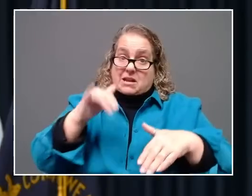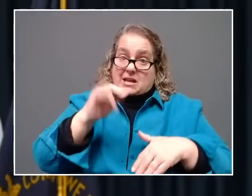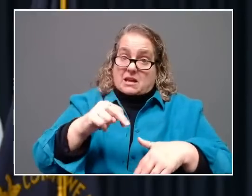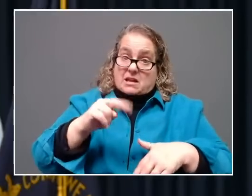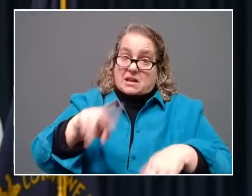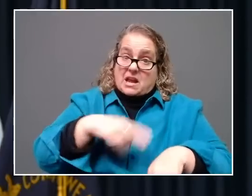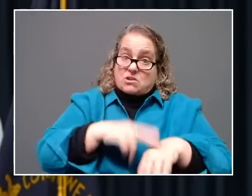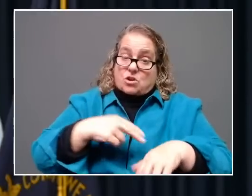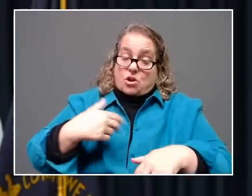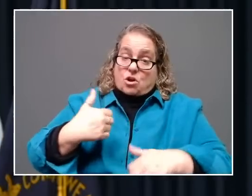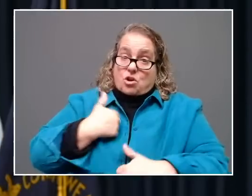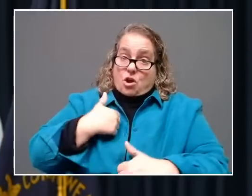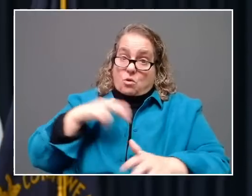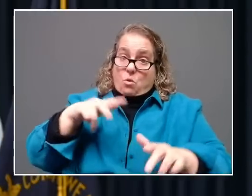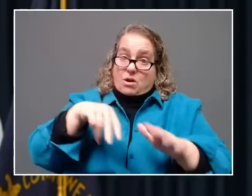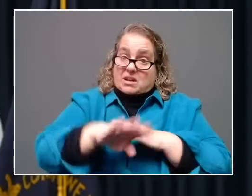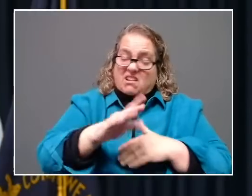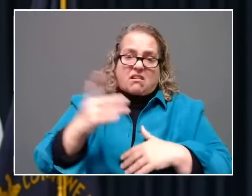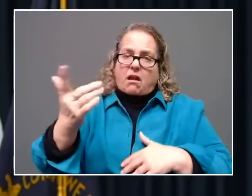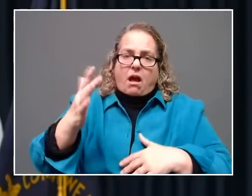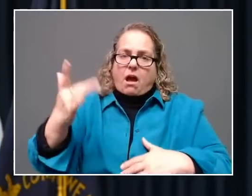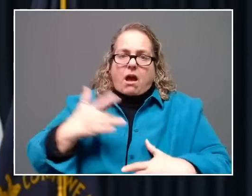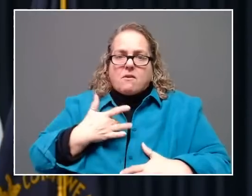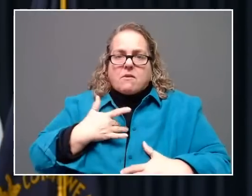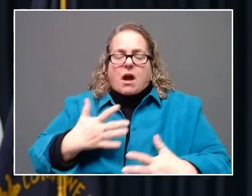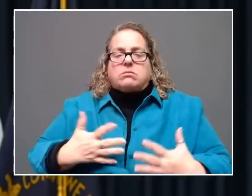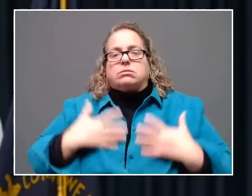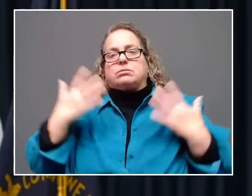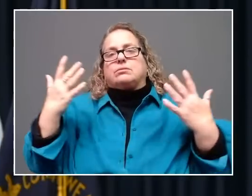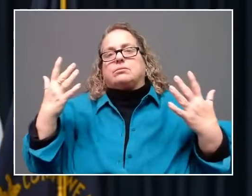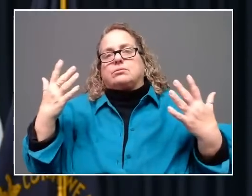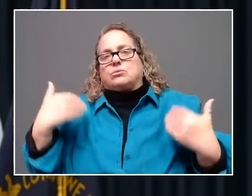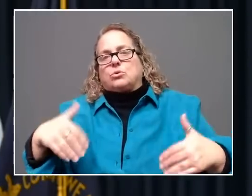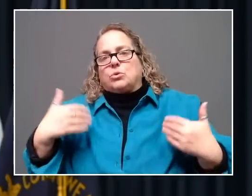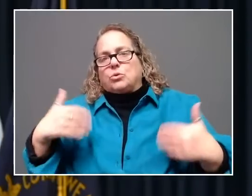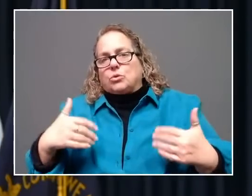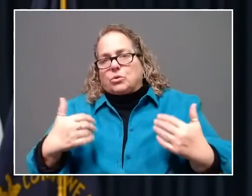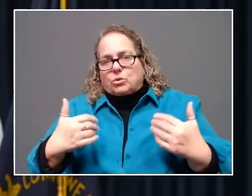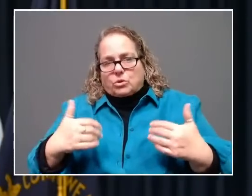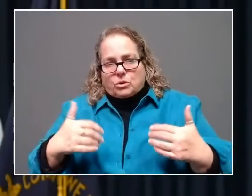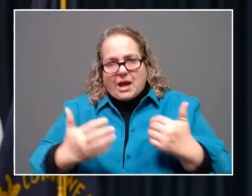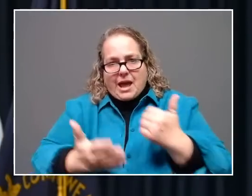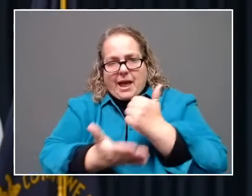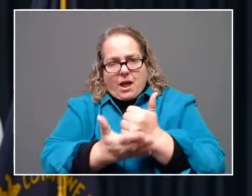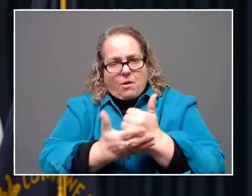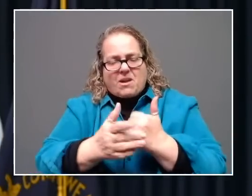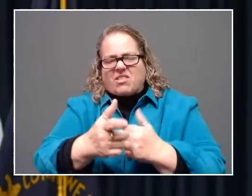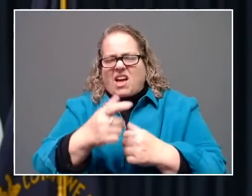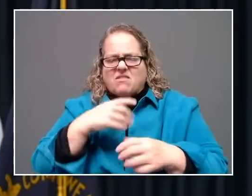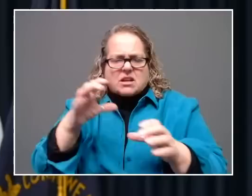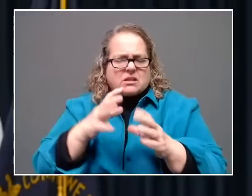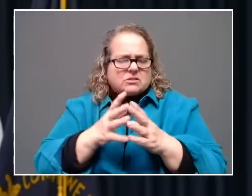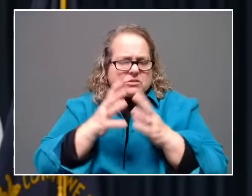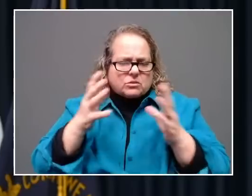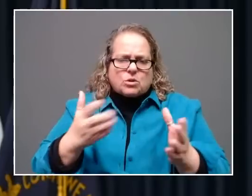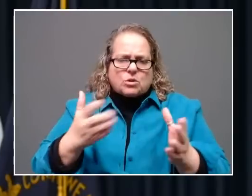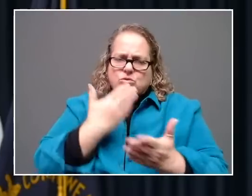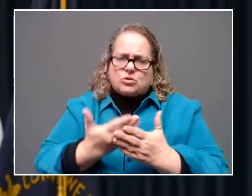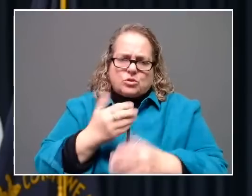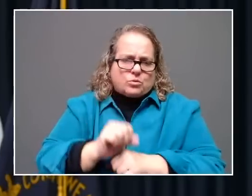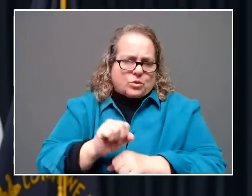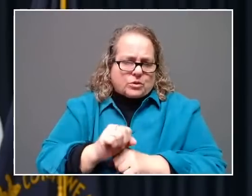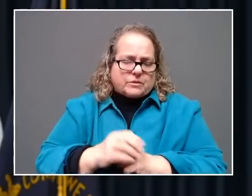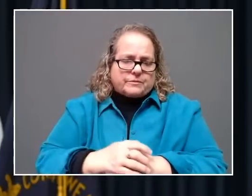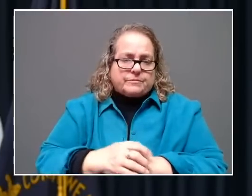to help. So I can't thank the National Guard enough. I'm so proud of them. They have done incredible work. Debbie Yetter.